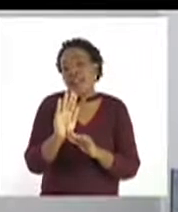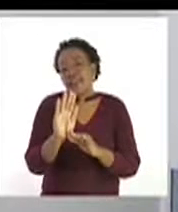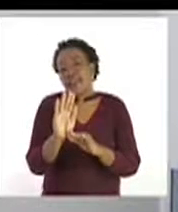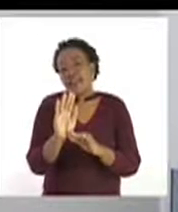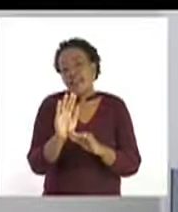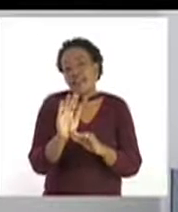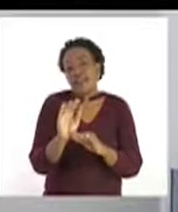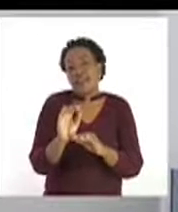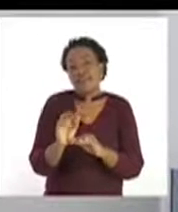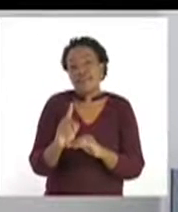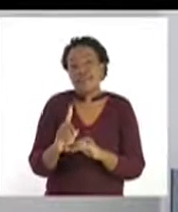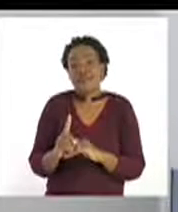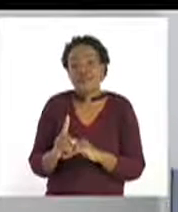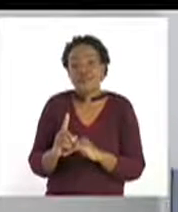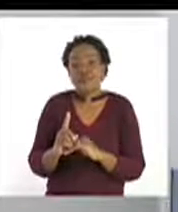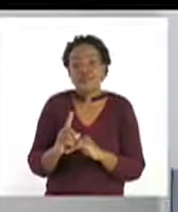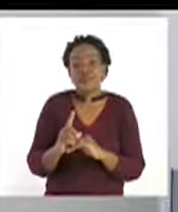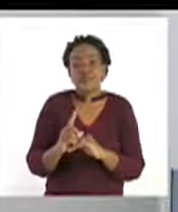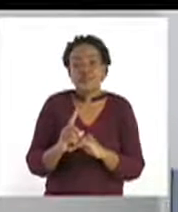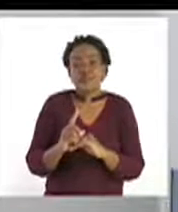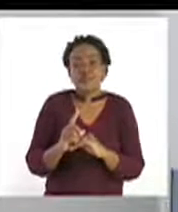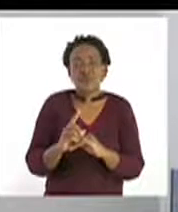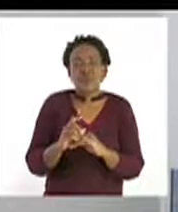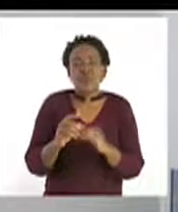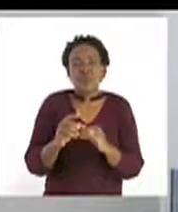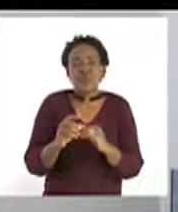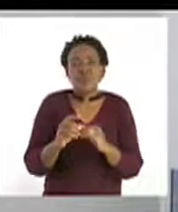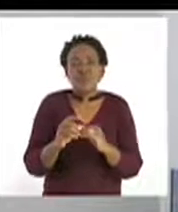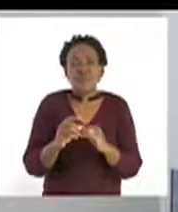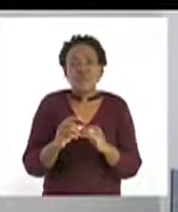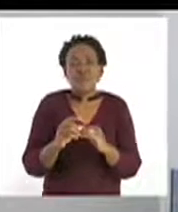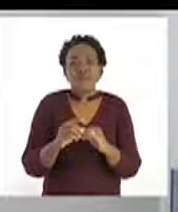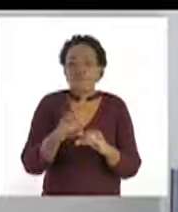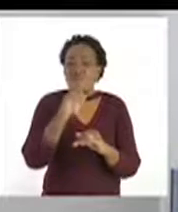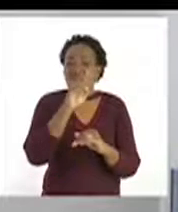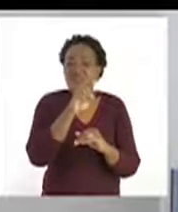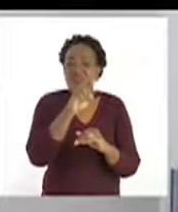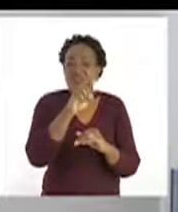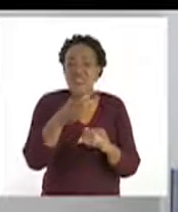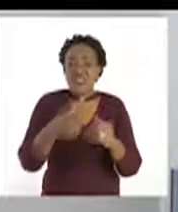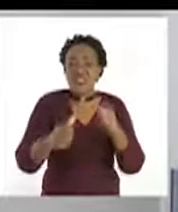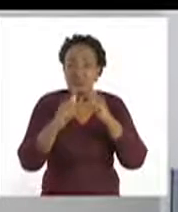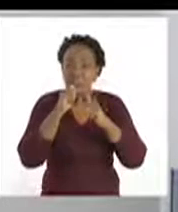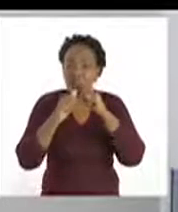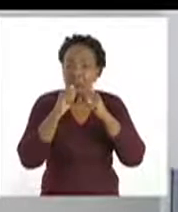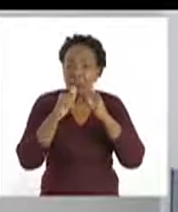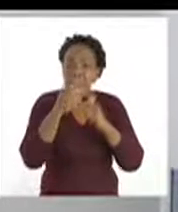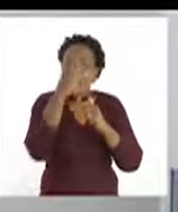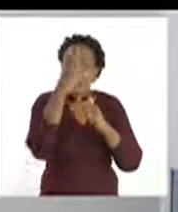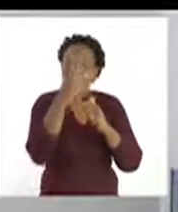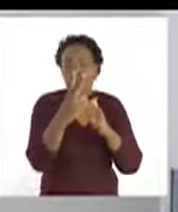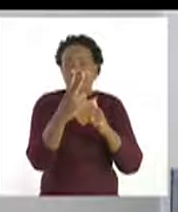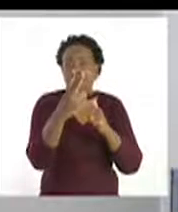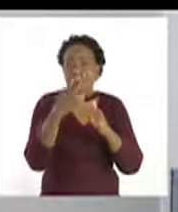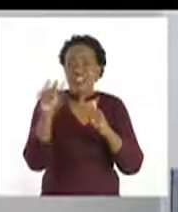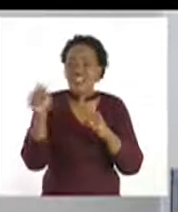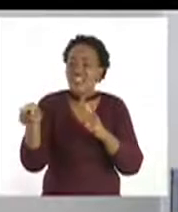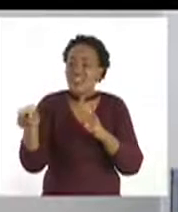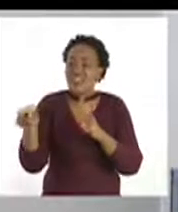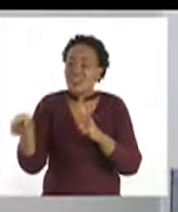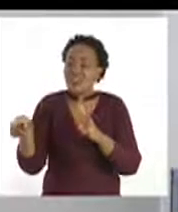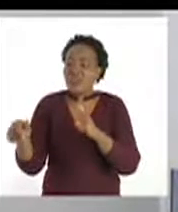10. So this one will eat the 2 pieces and the other one will eat the 3